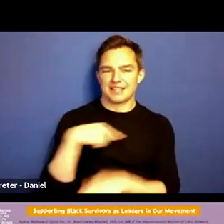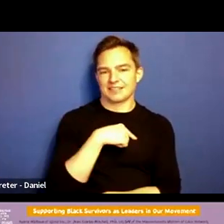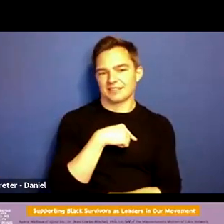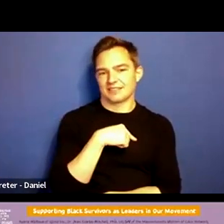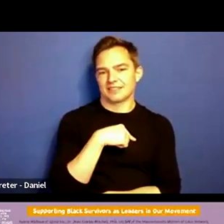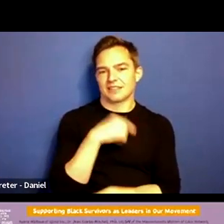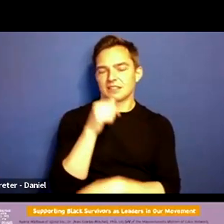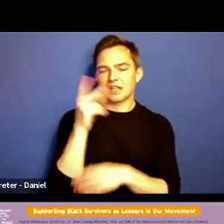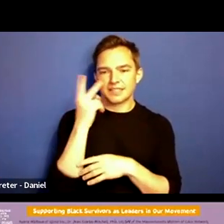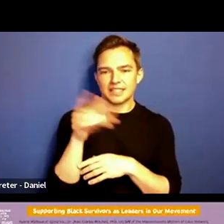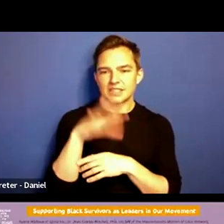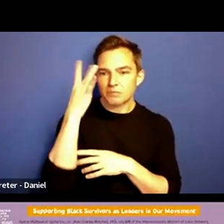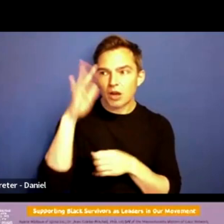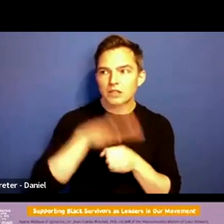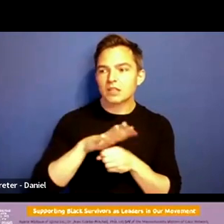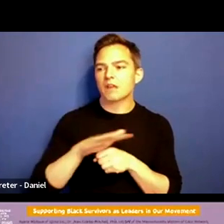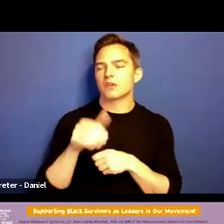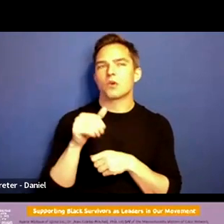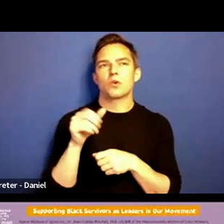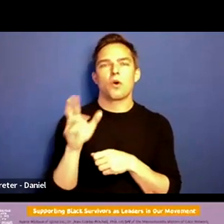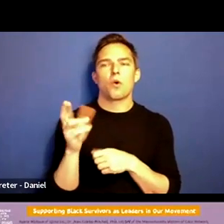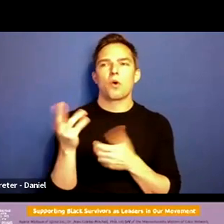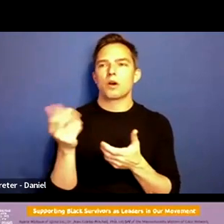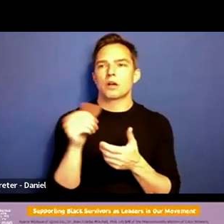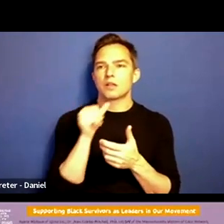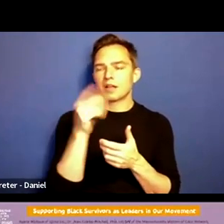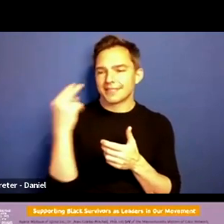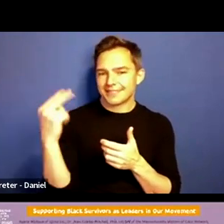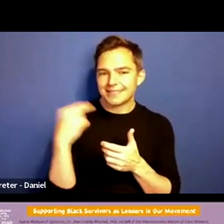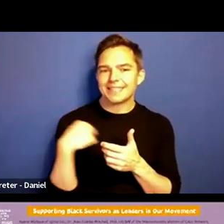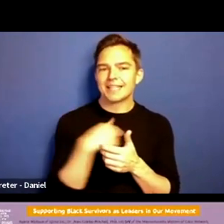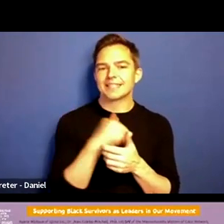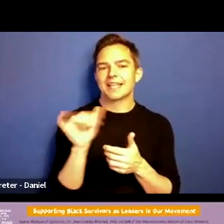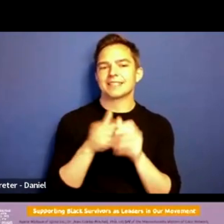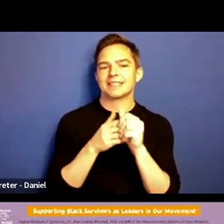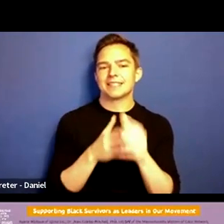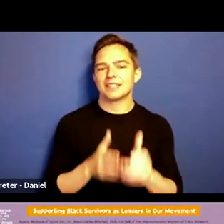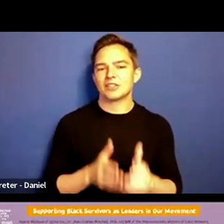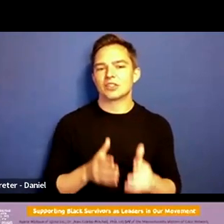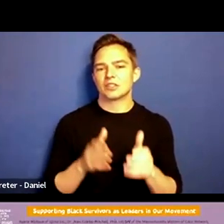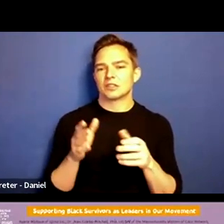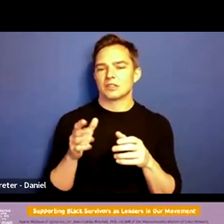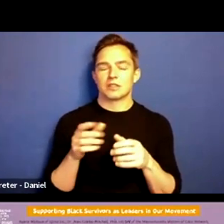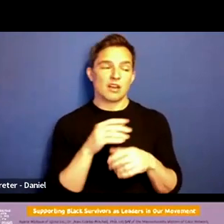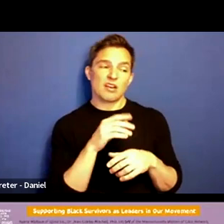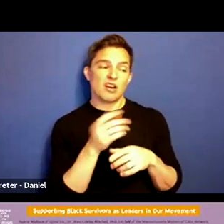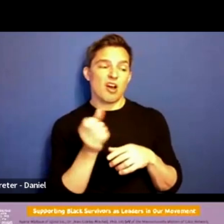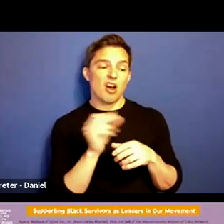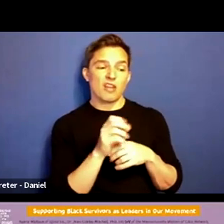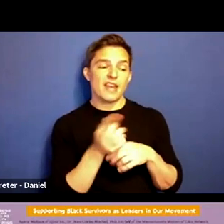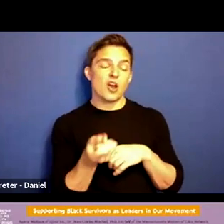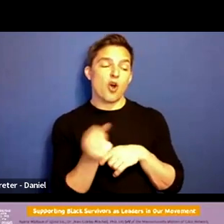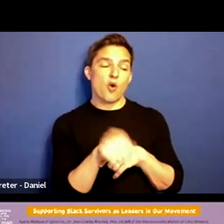not being seen as intelligent enough or as, you know, a leader. There's also, you know, are they over their trauma enough to be a leader?